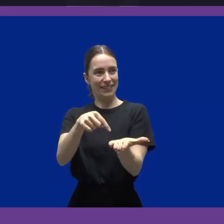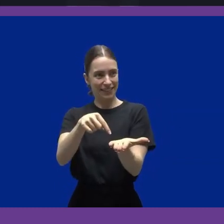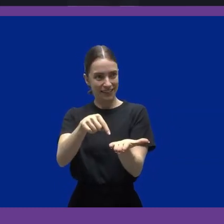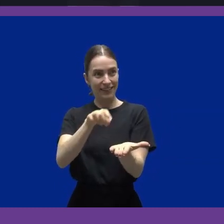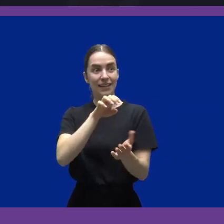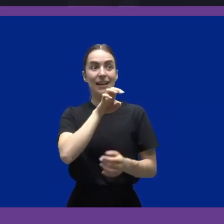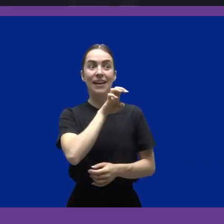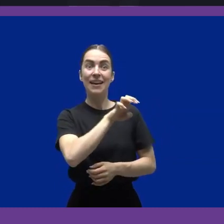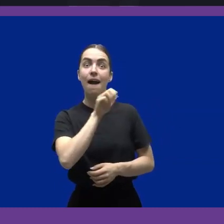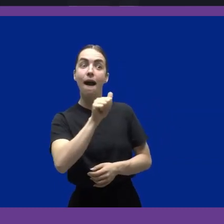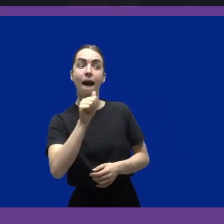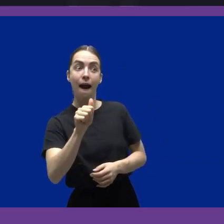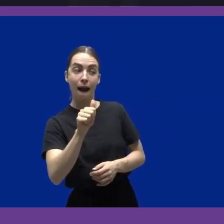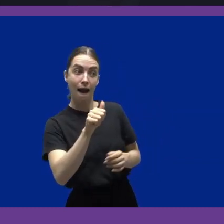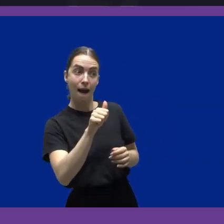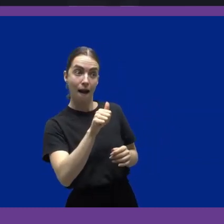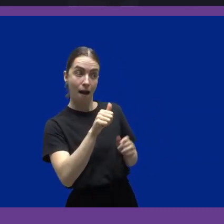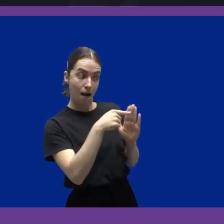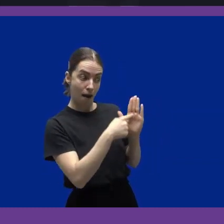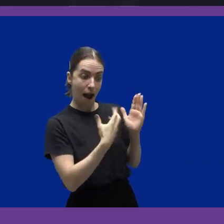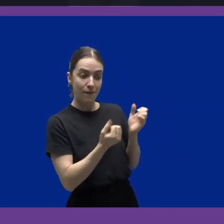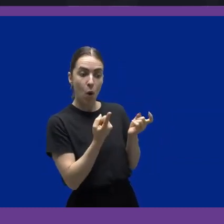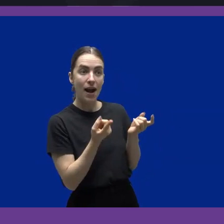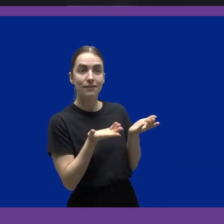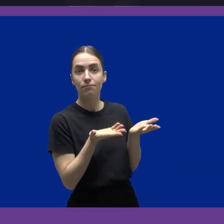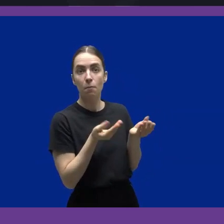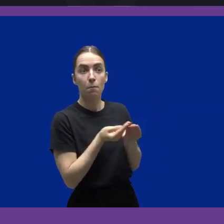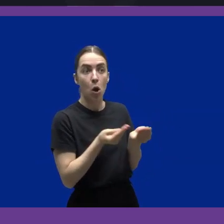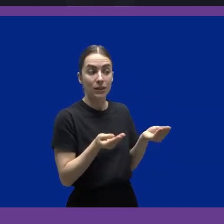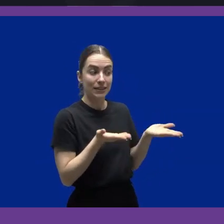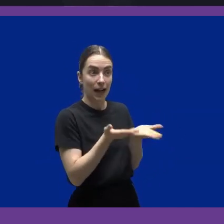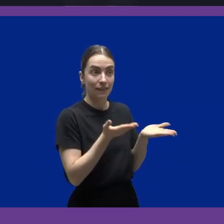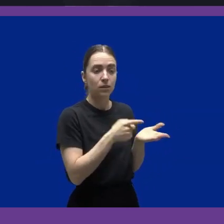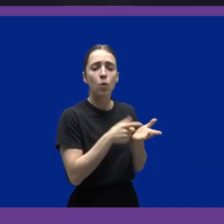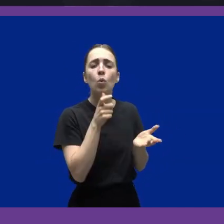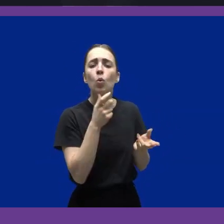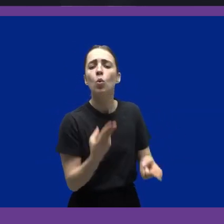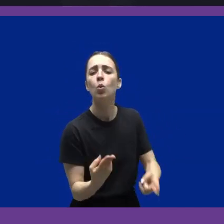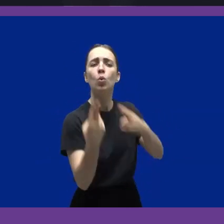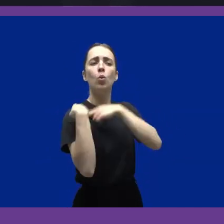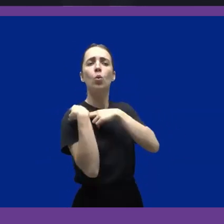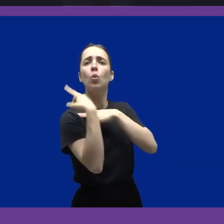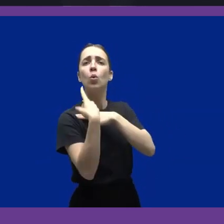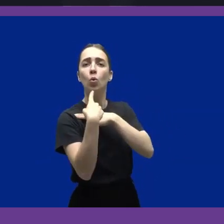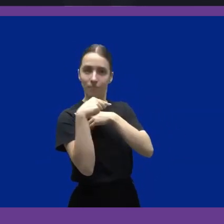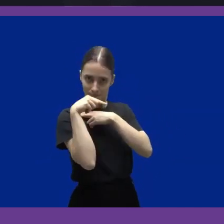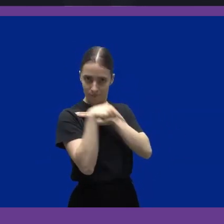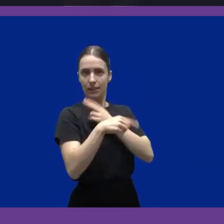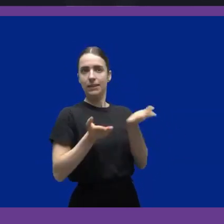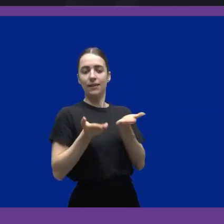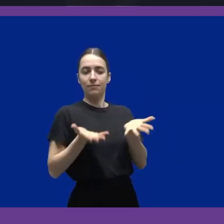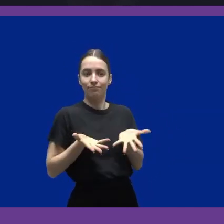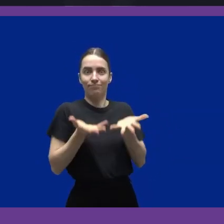that service is under the responsibility of the service provider, the accessibility of the areas intended